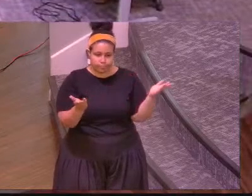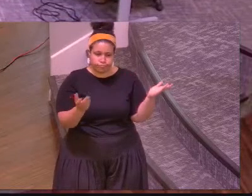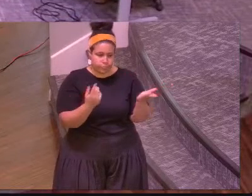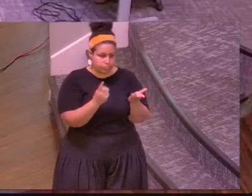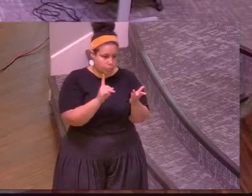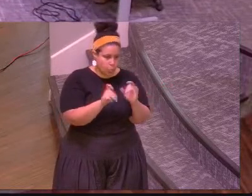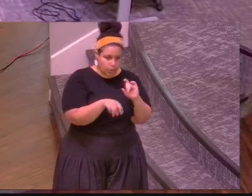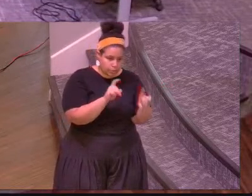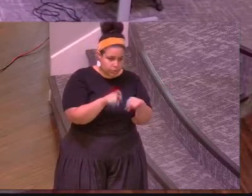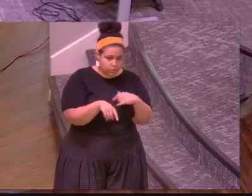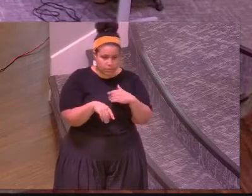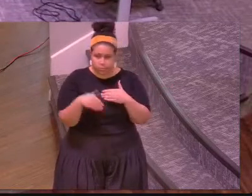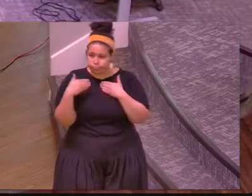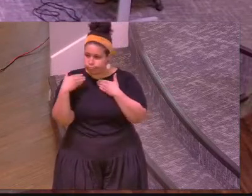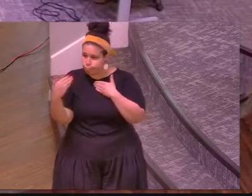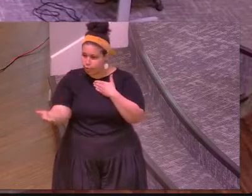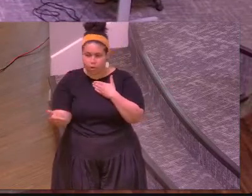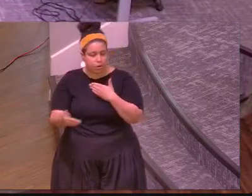discussions